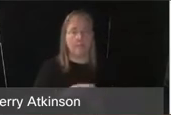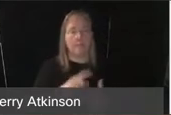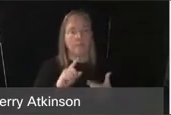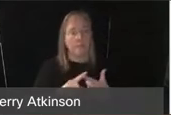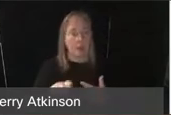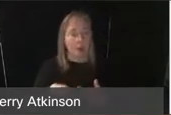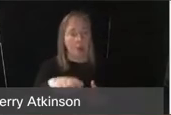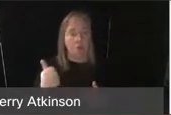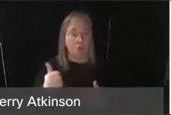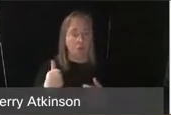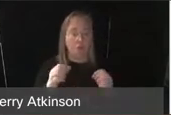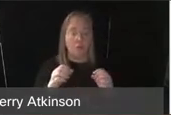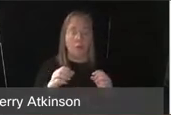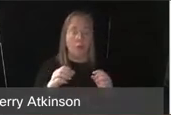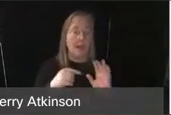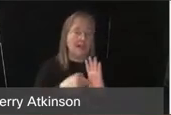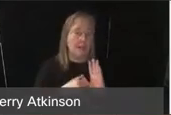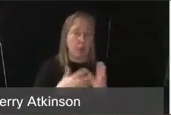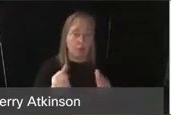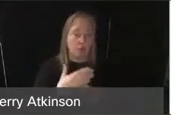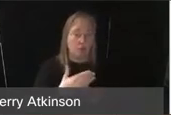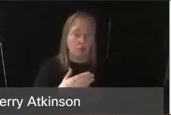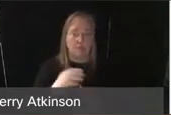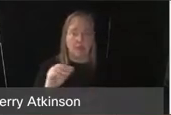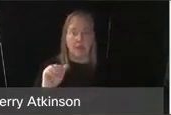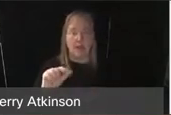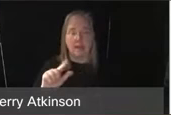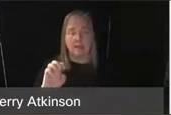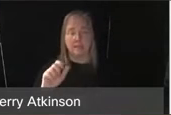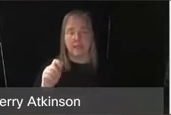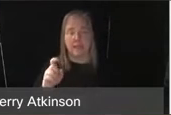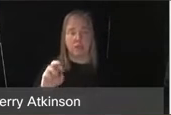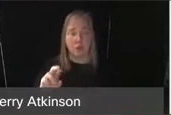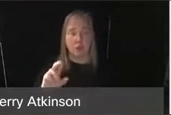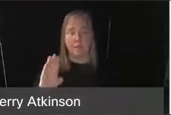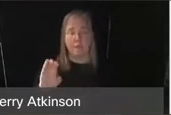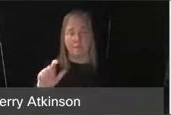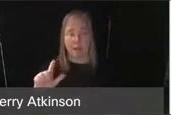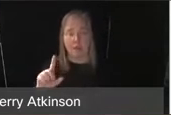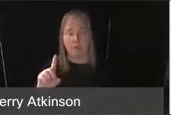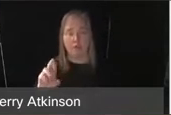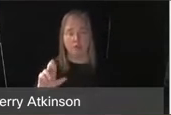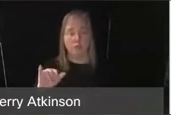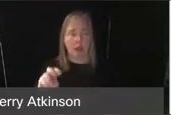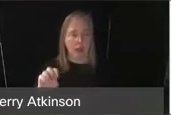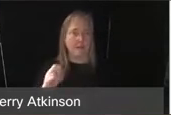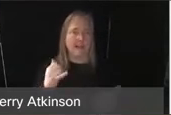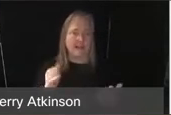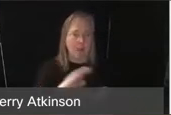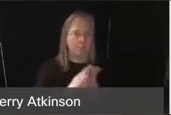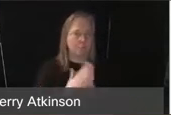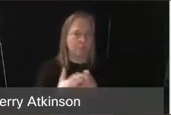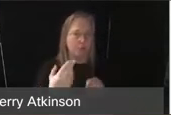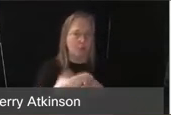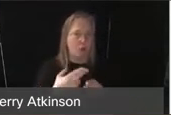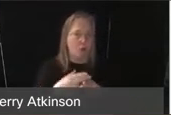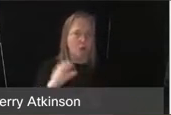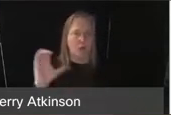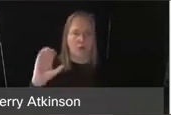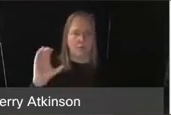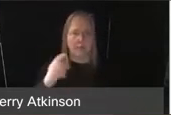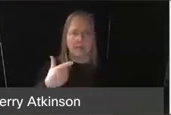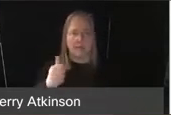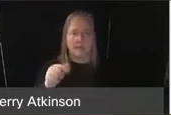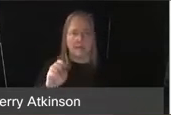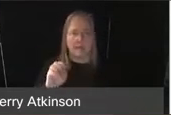is Alexander Bell Drive in Columbia Gateway. Columbia Gateway was built many years ago. As you know, like most of